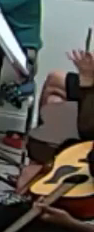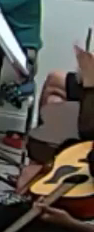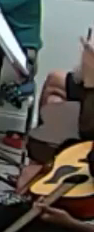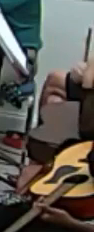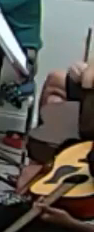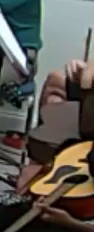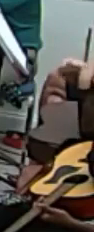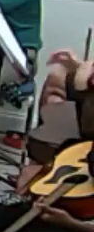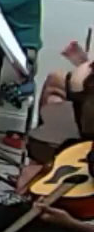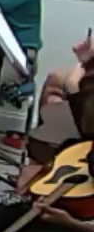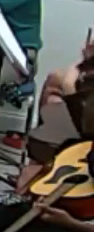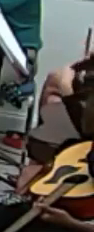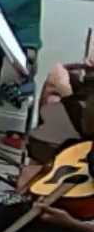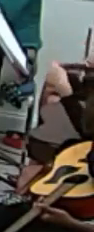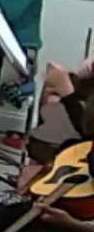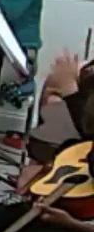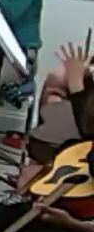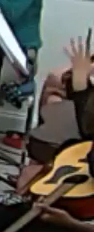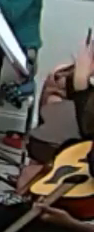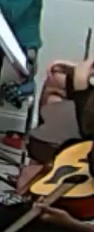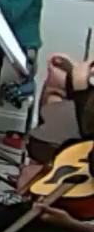supplement what she just said?